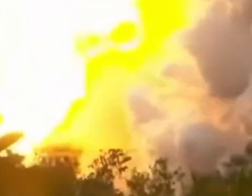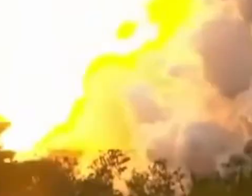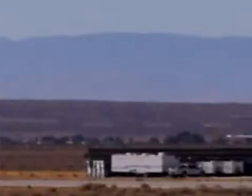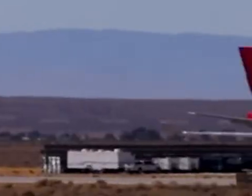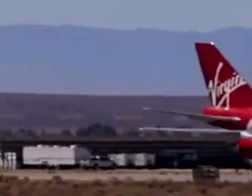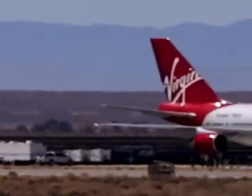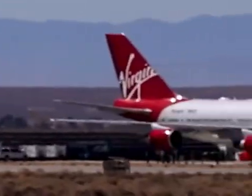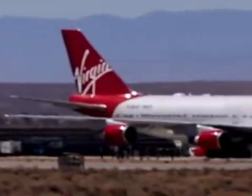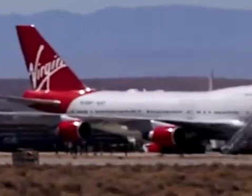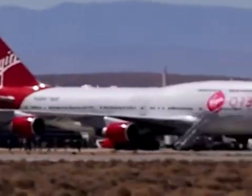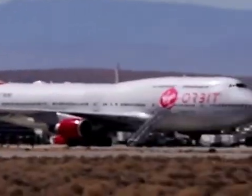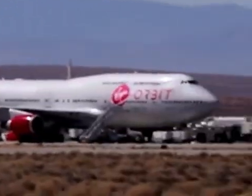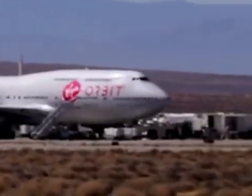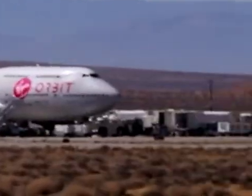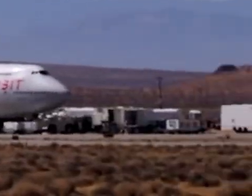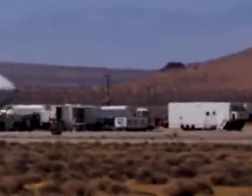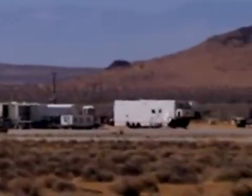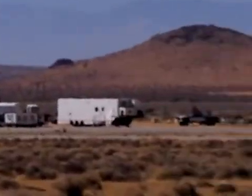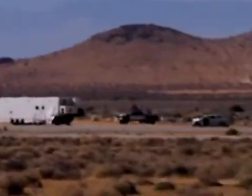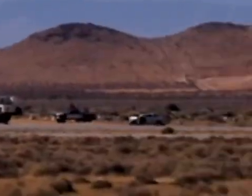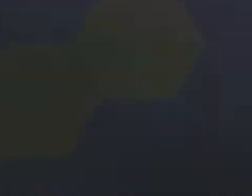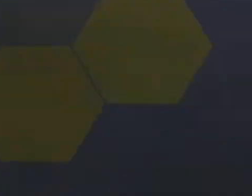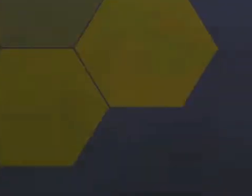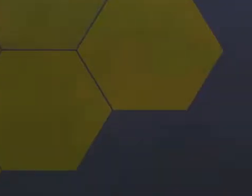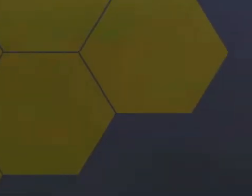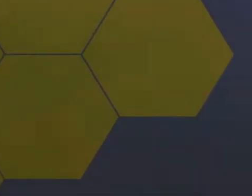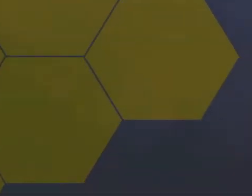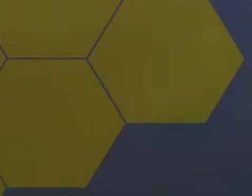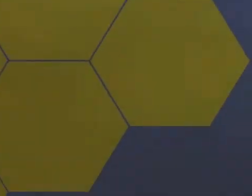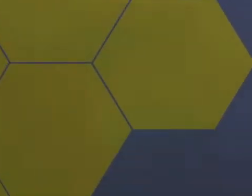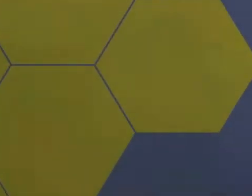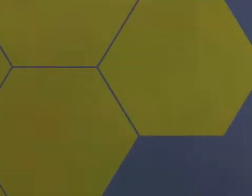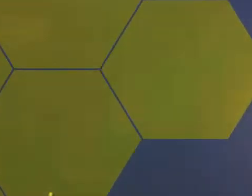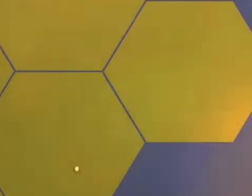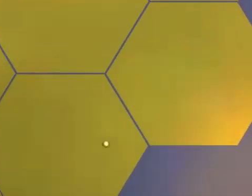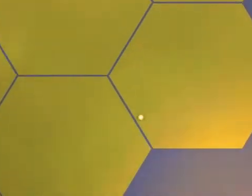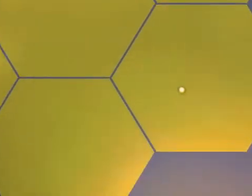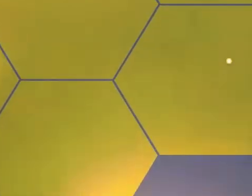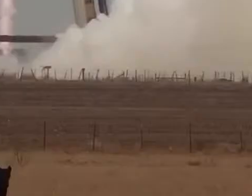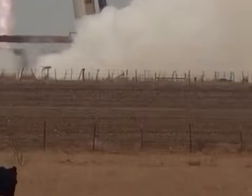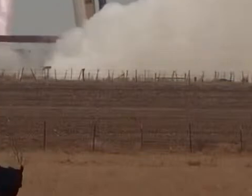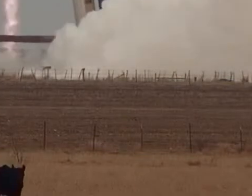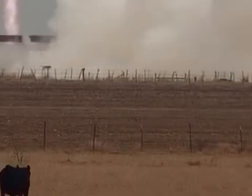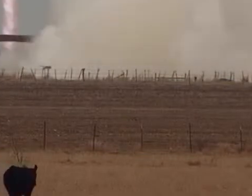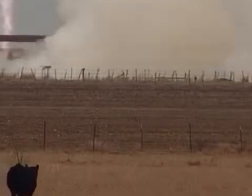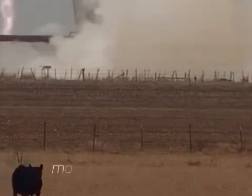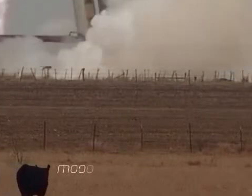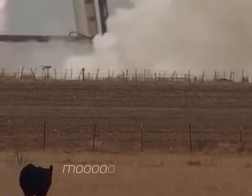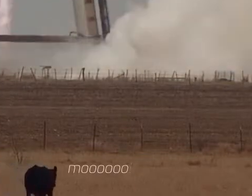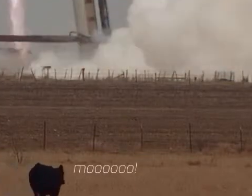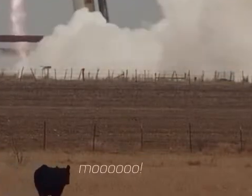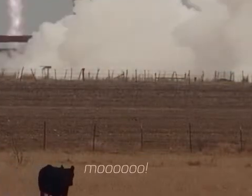think? Put that in the big bag, Eagle. 343 unfolds to go. Indeed.